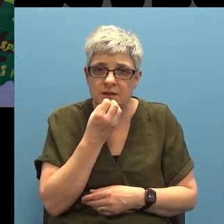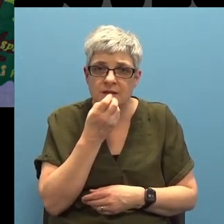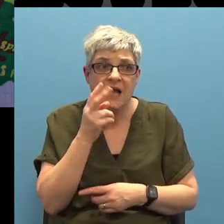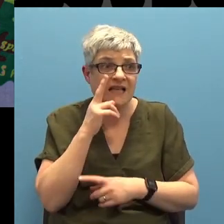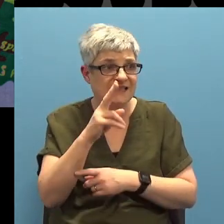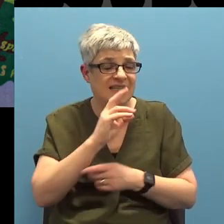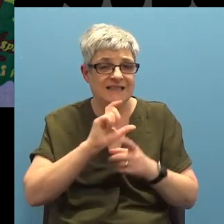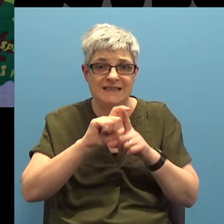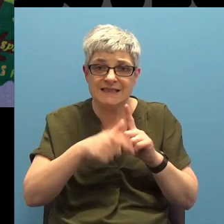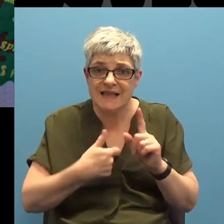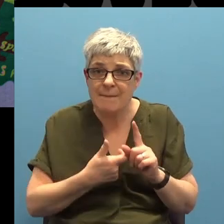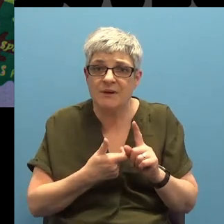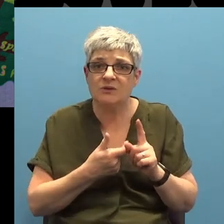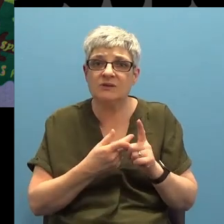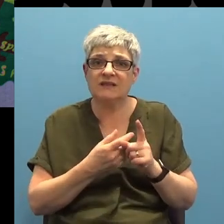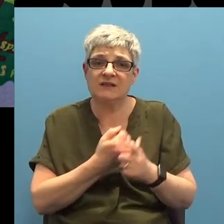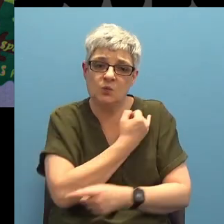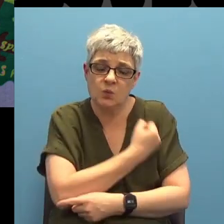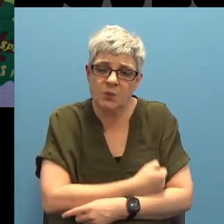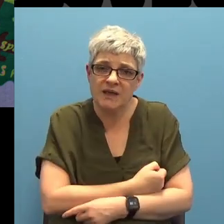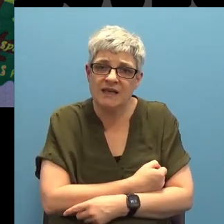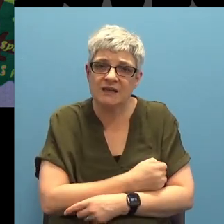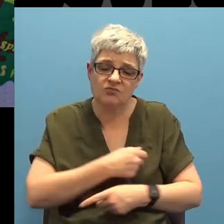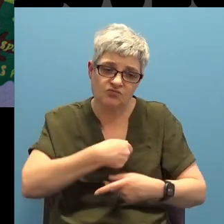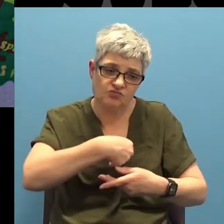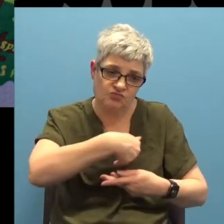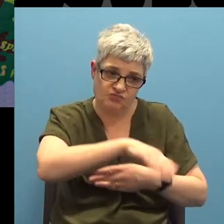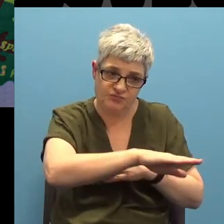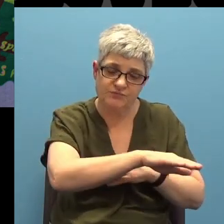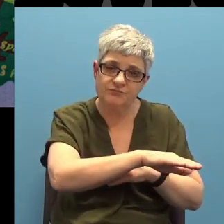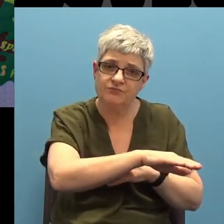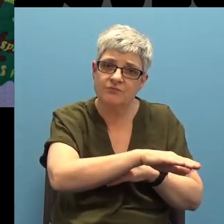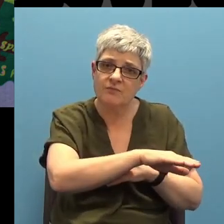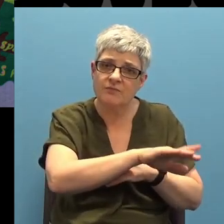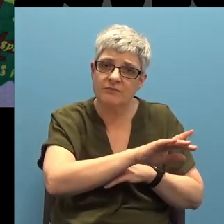I see the disabled and the infirm, rejected and isolated.